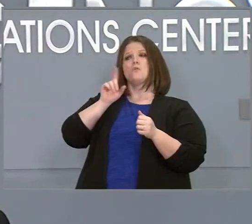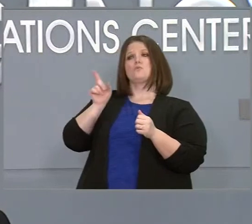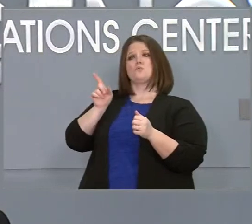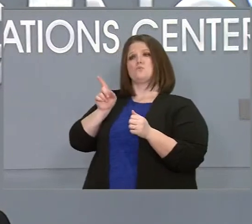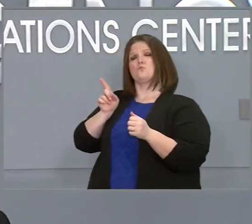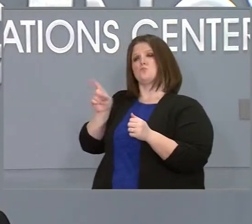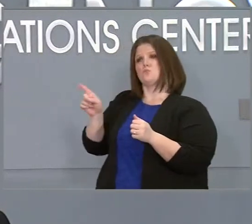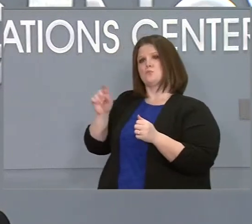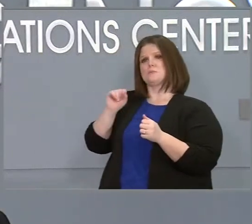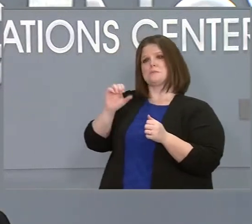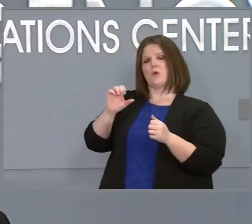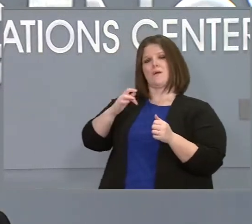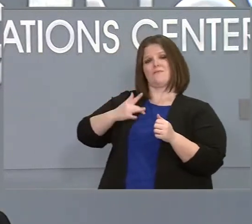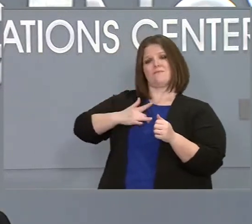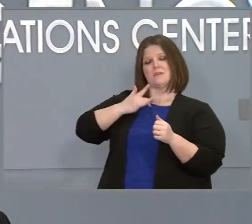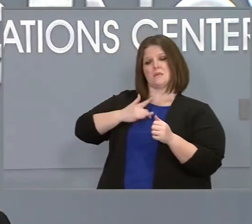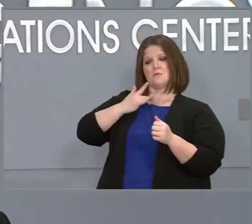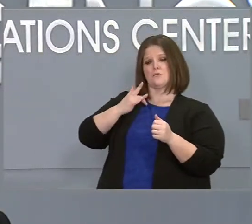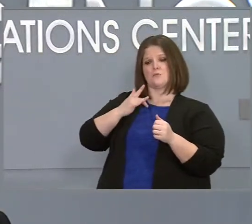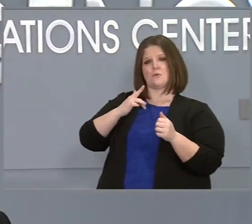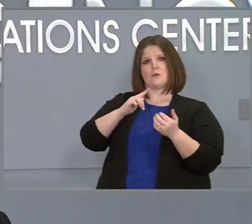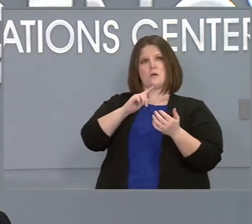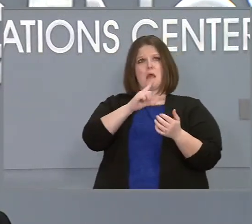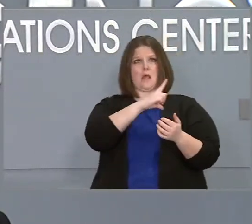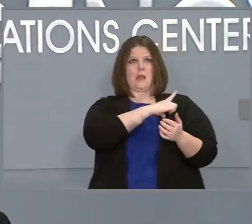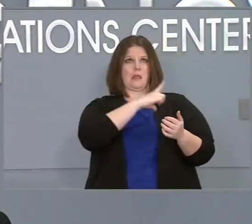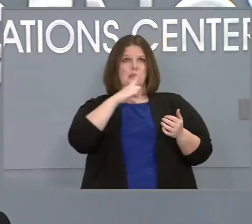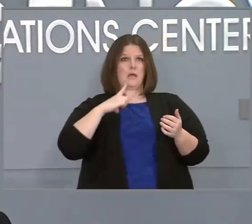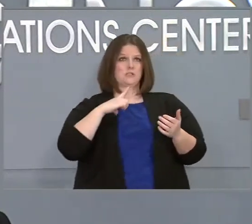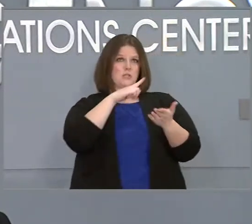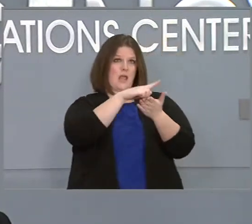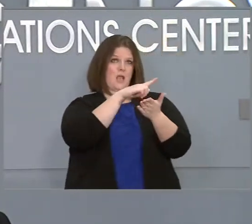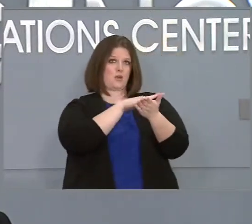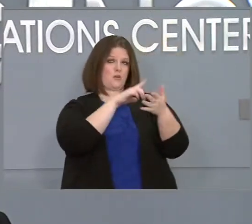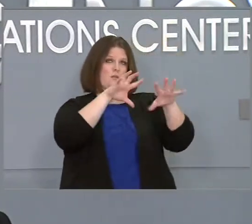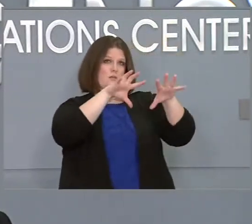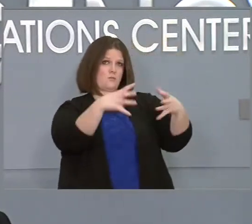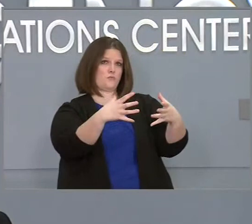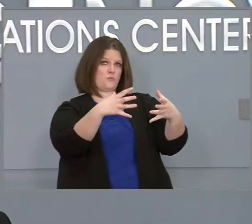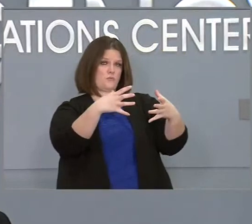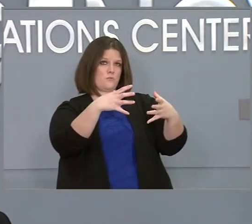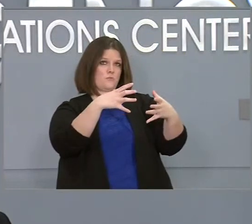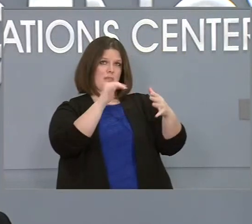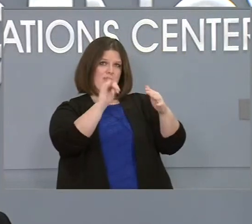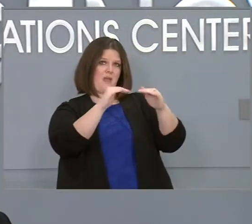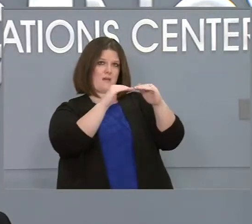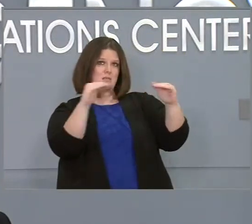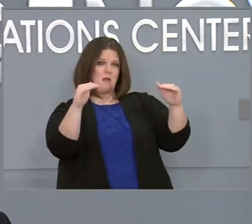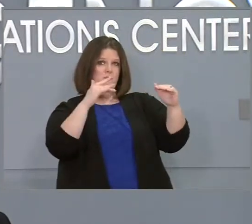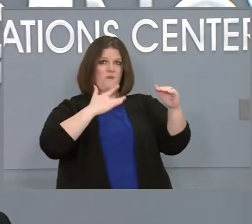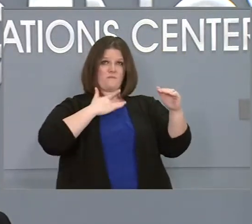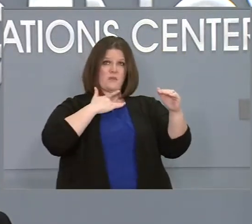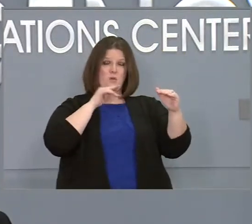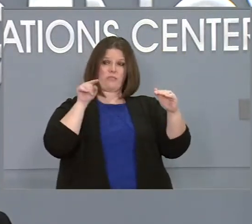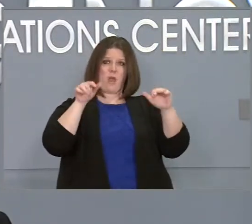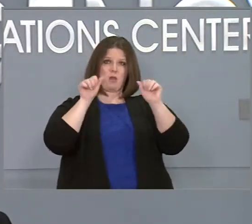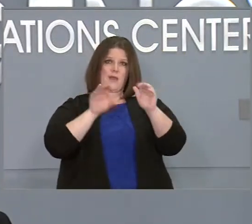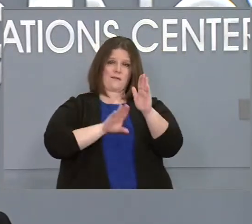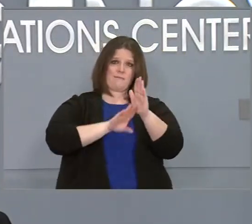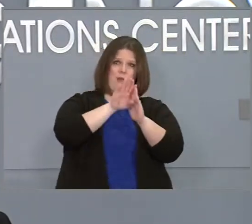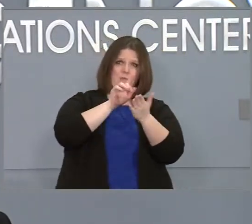think could help looking ahead for COVID variants, anything like that, as far as